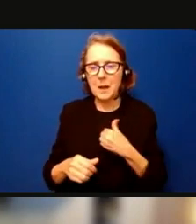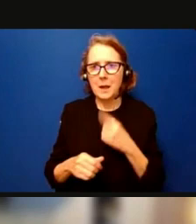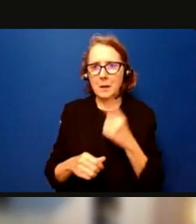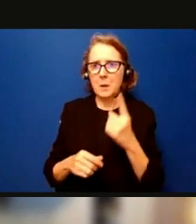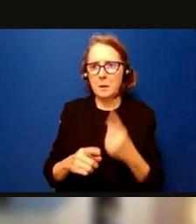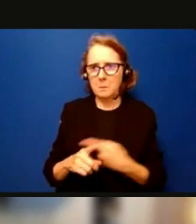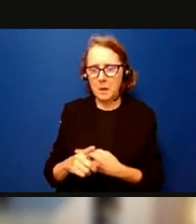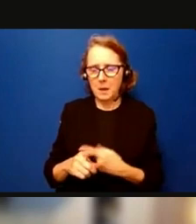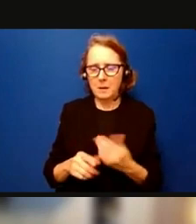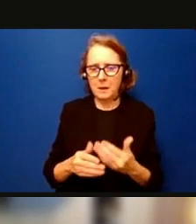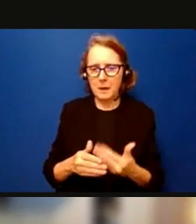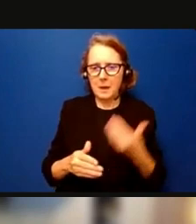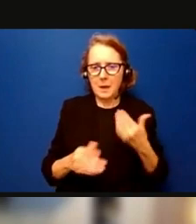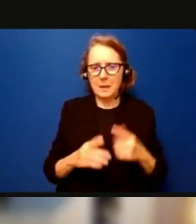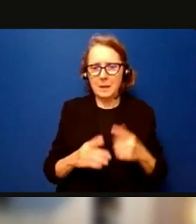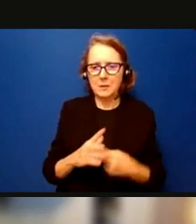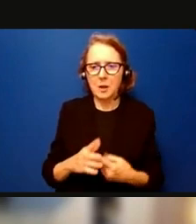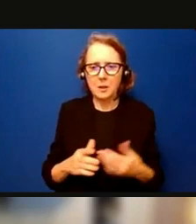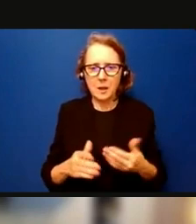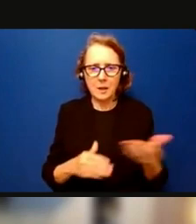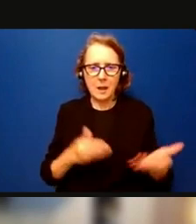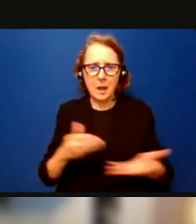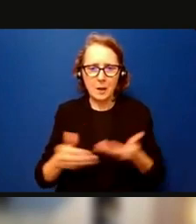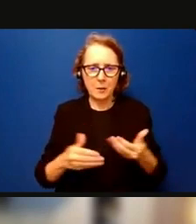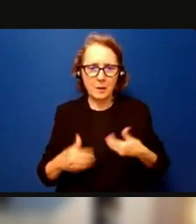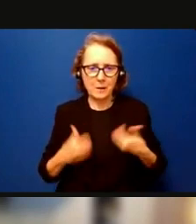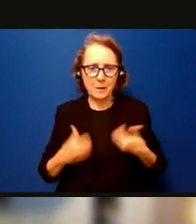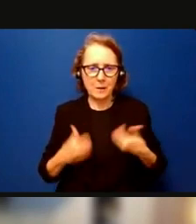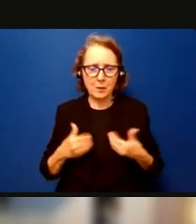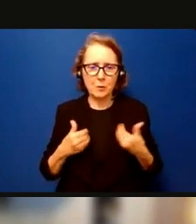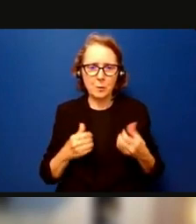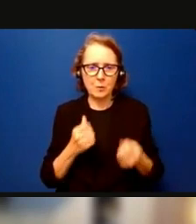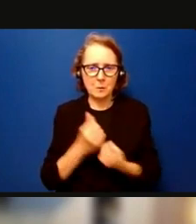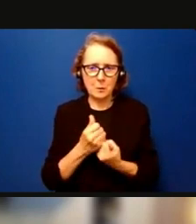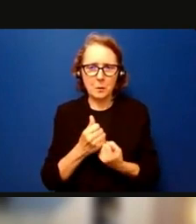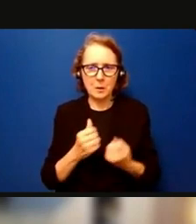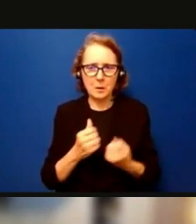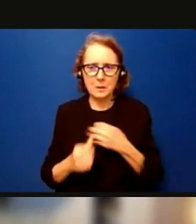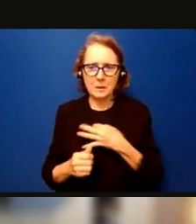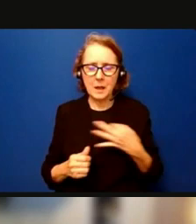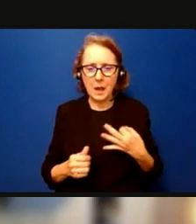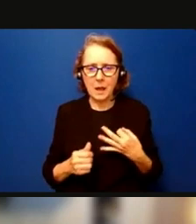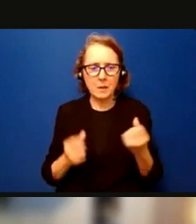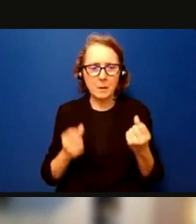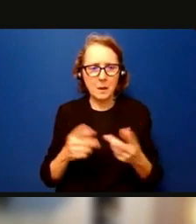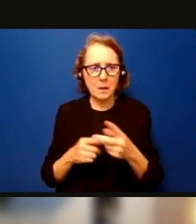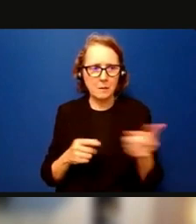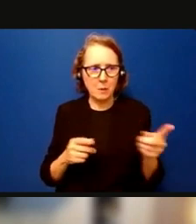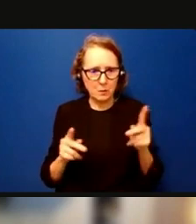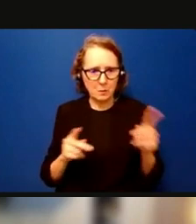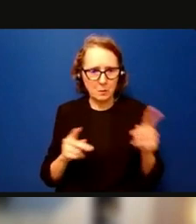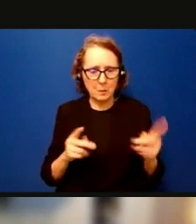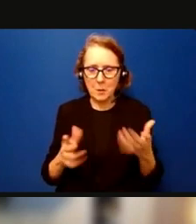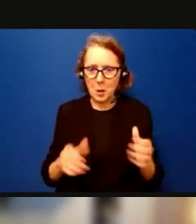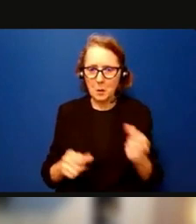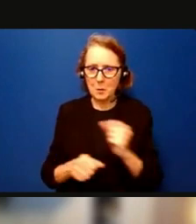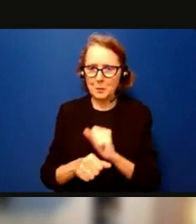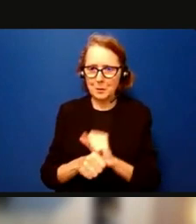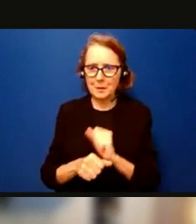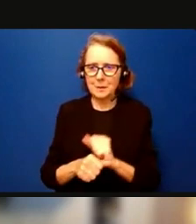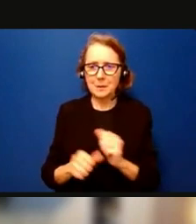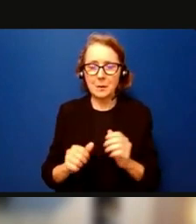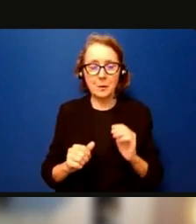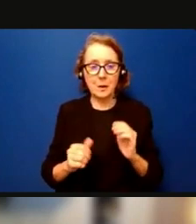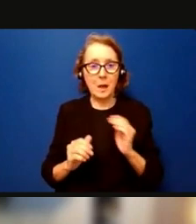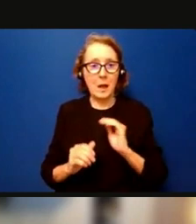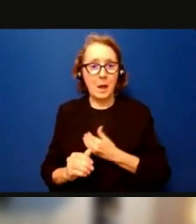a month's head start on hiring the youth support staff. And so many of those folks are in place. And so it is our